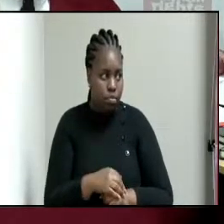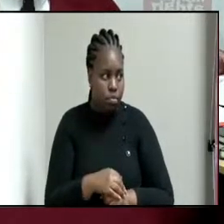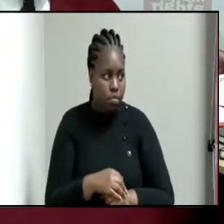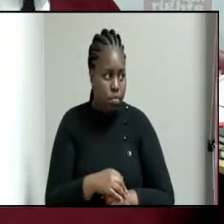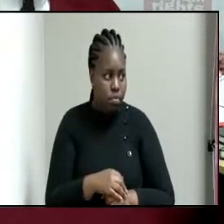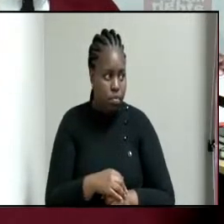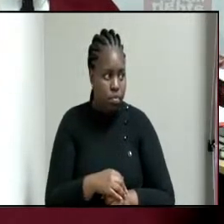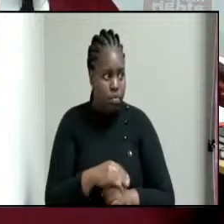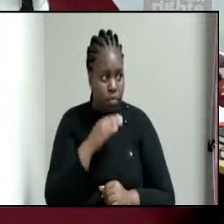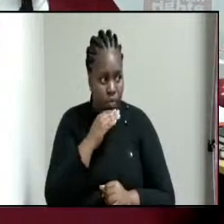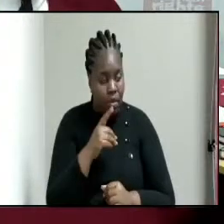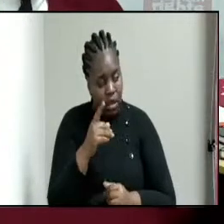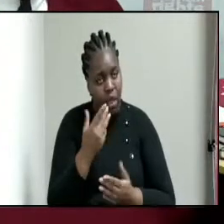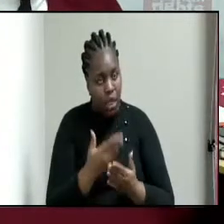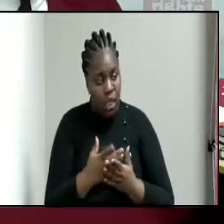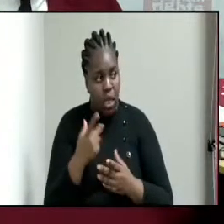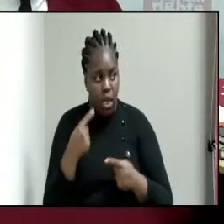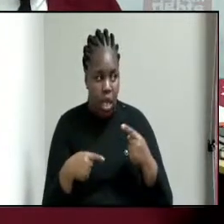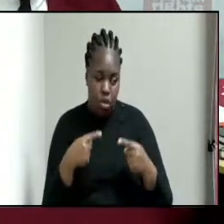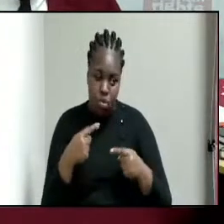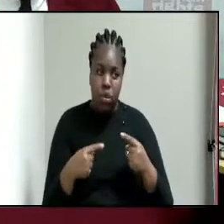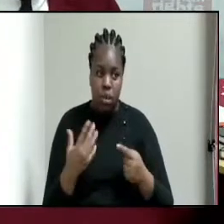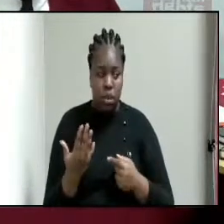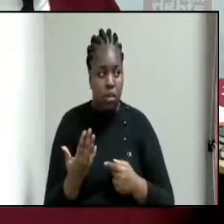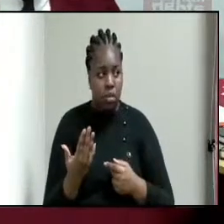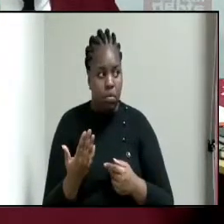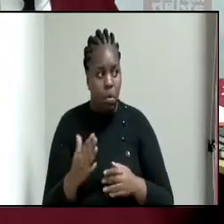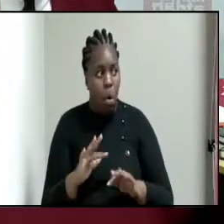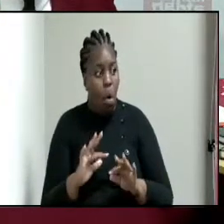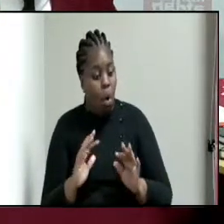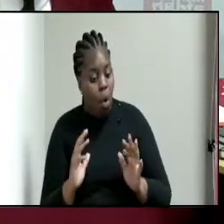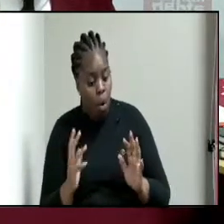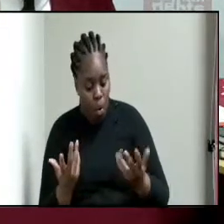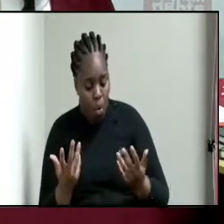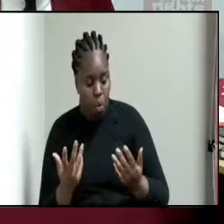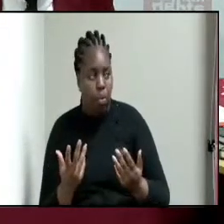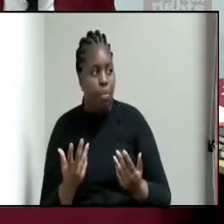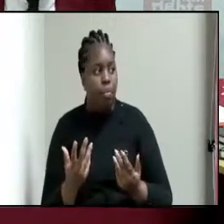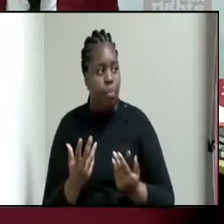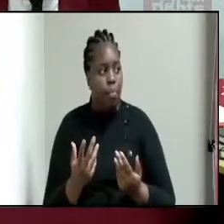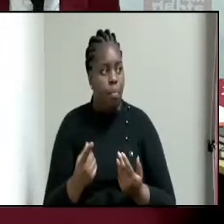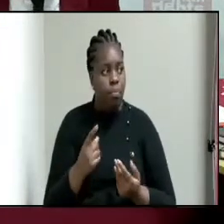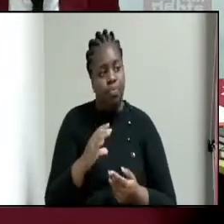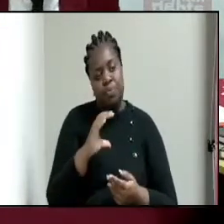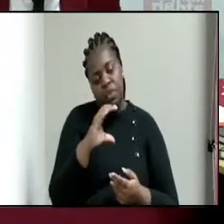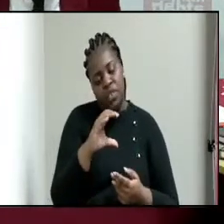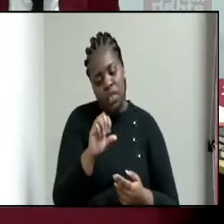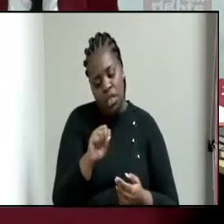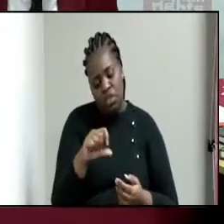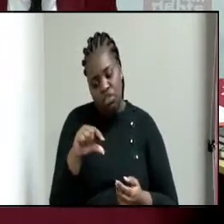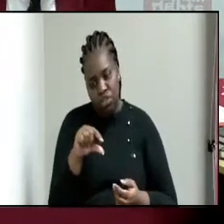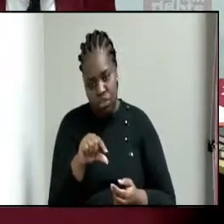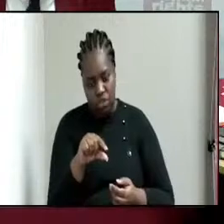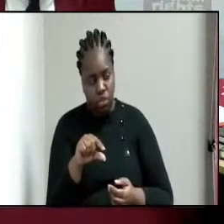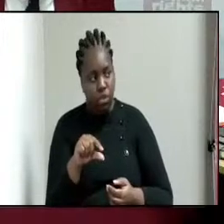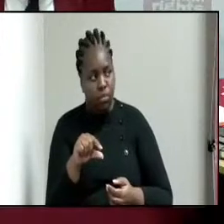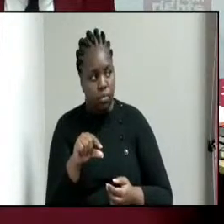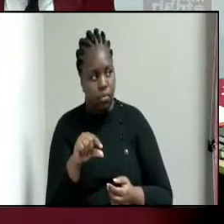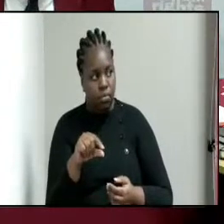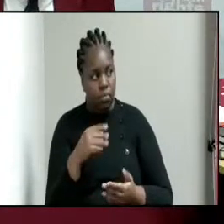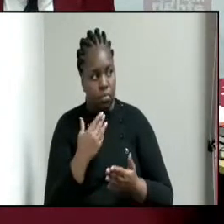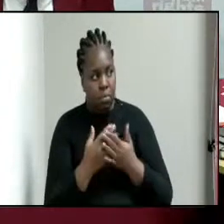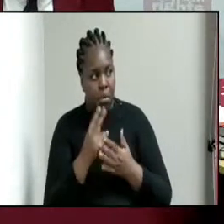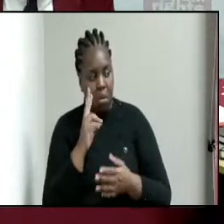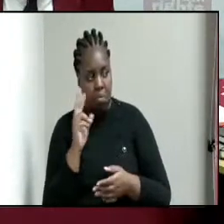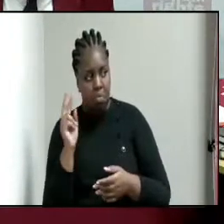that premise can be argued almost, or whether the CSG will be